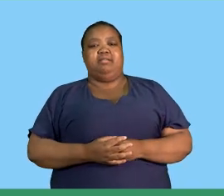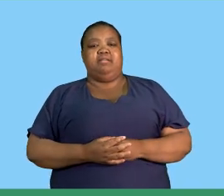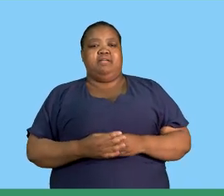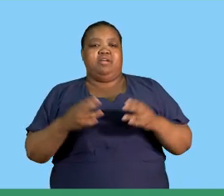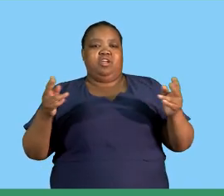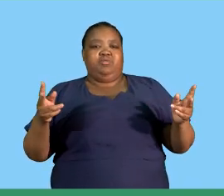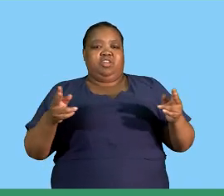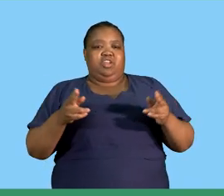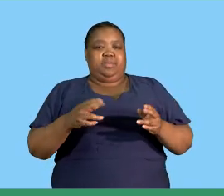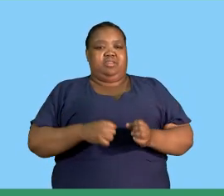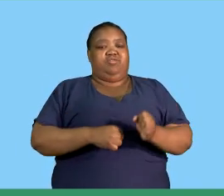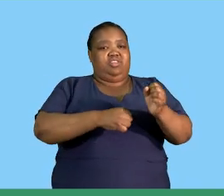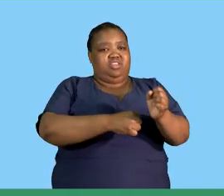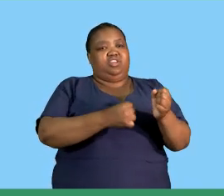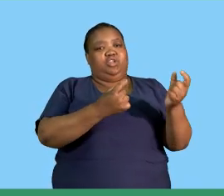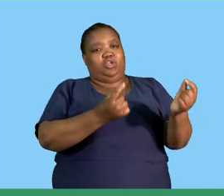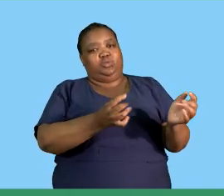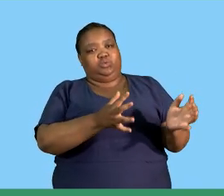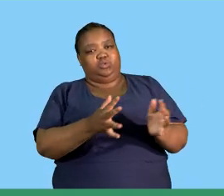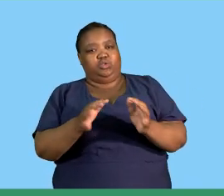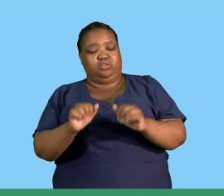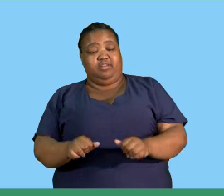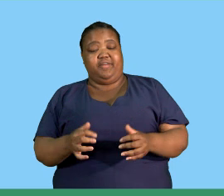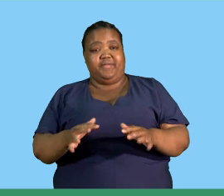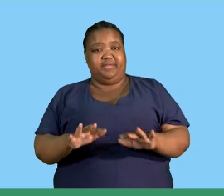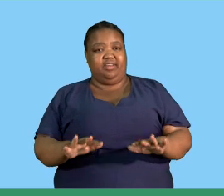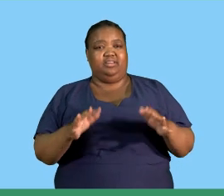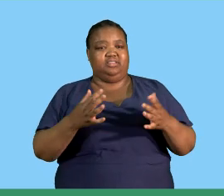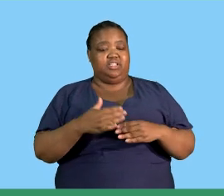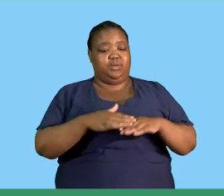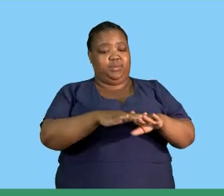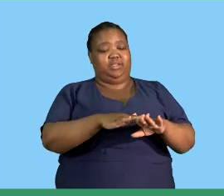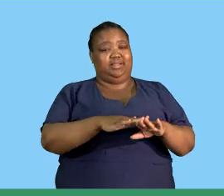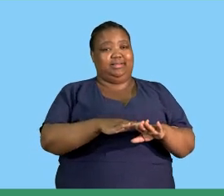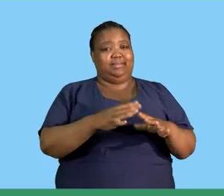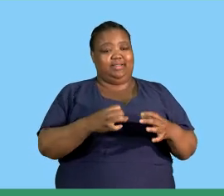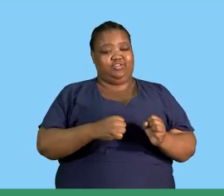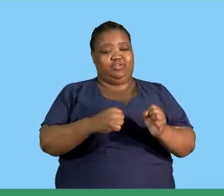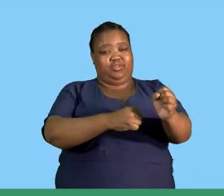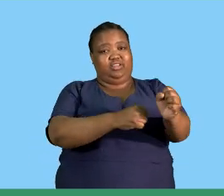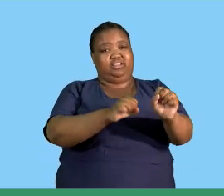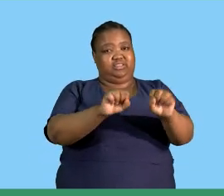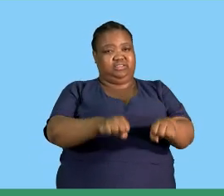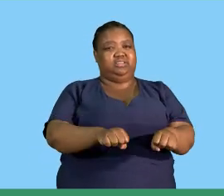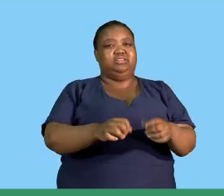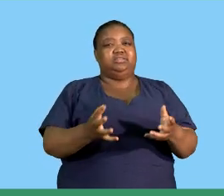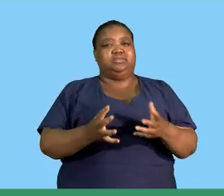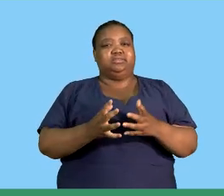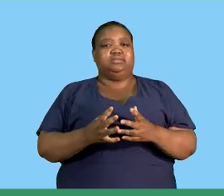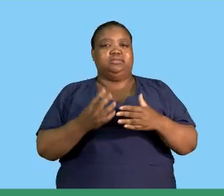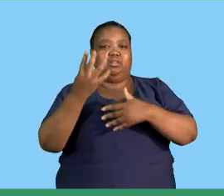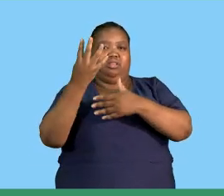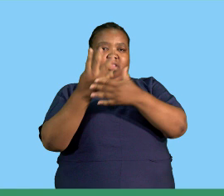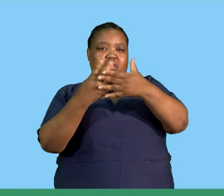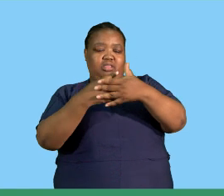strategy such as a defensive or retrenchment strategy. So you're coming up with the strategy, and thereafter you implement, you